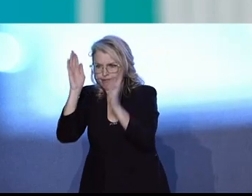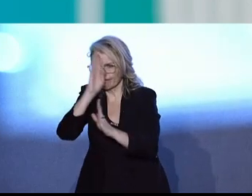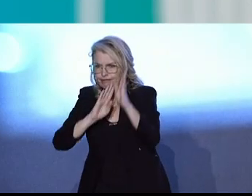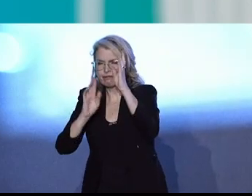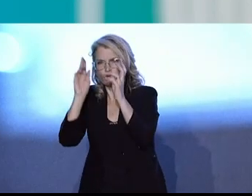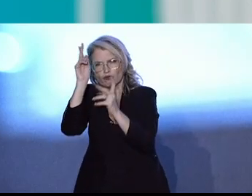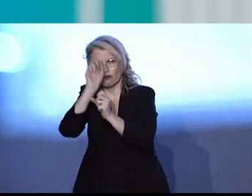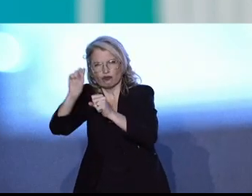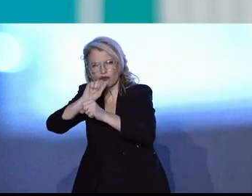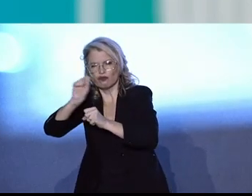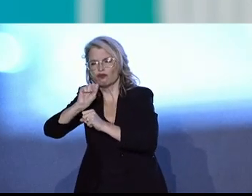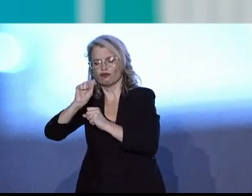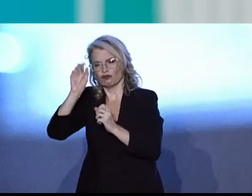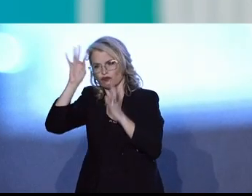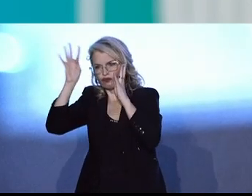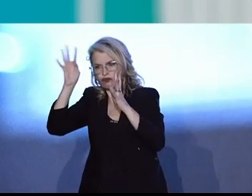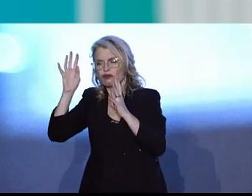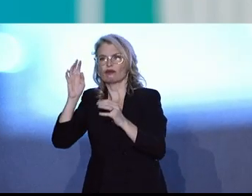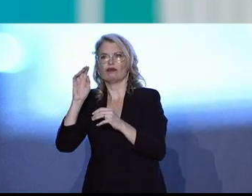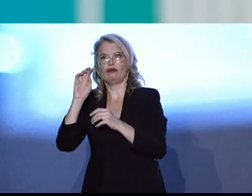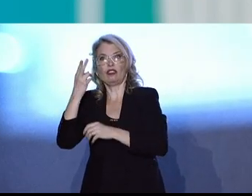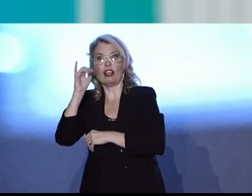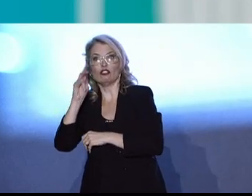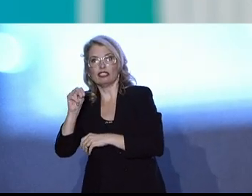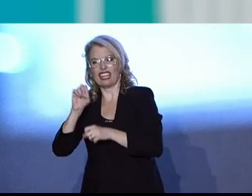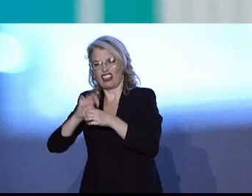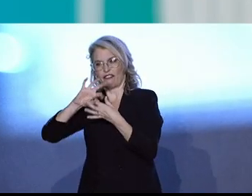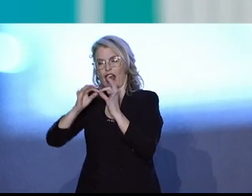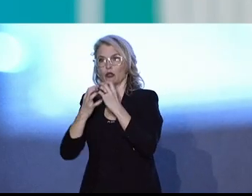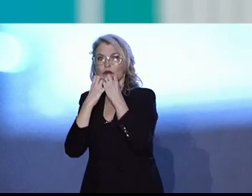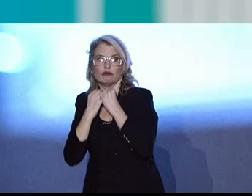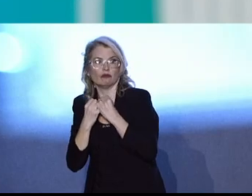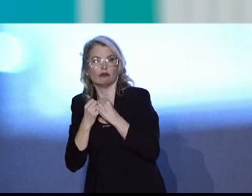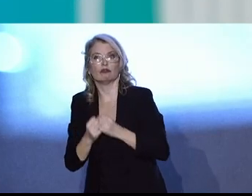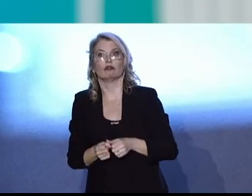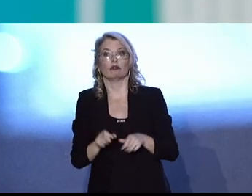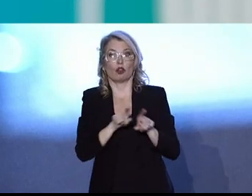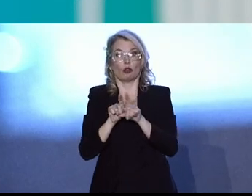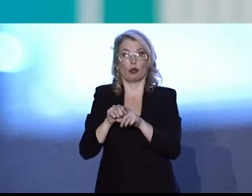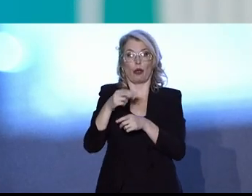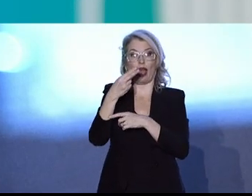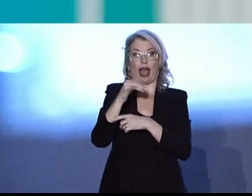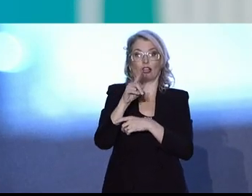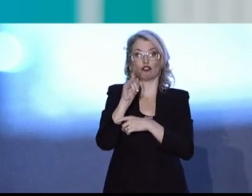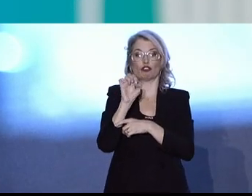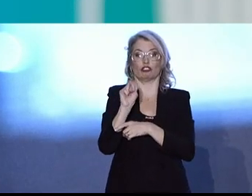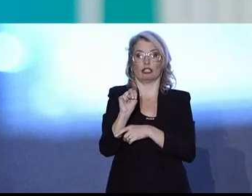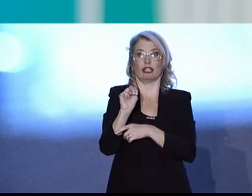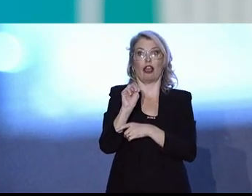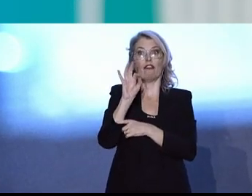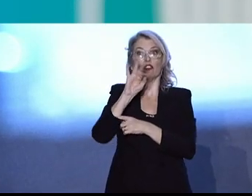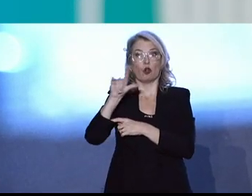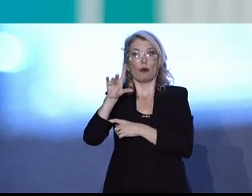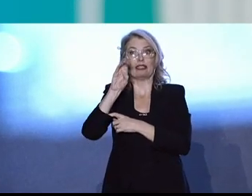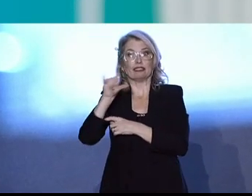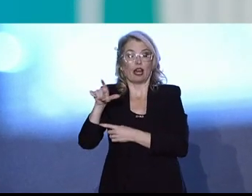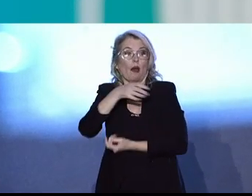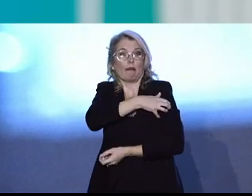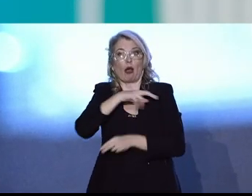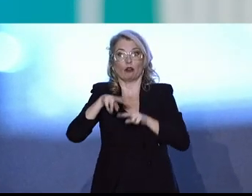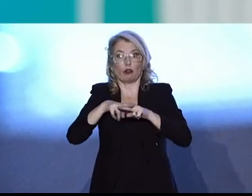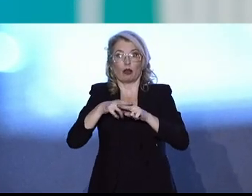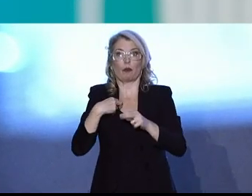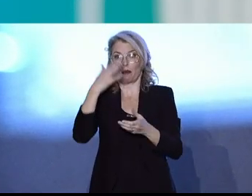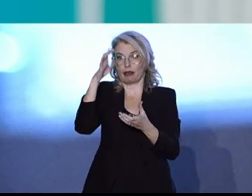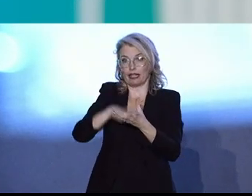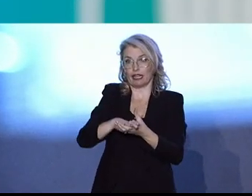the hydrogen value chain. A major thrust of our efforts is the hydrogen fuel cell powertrain, which we believe